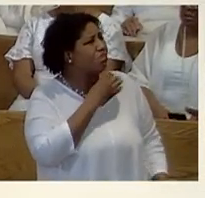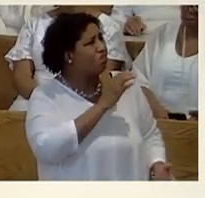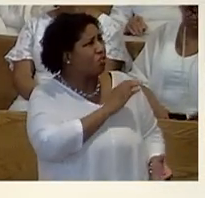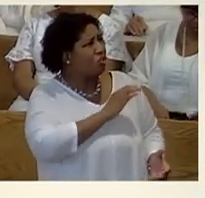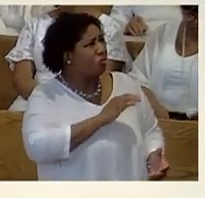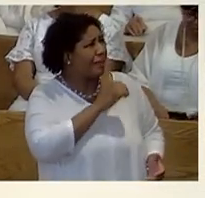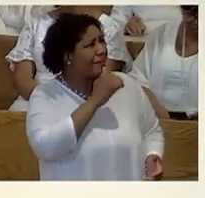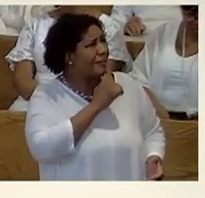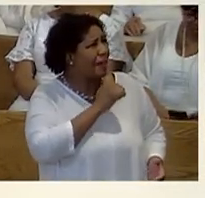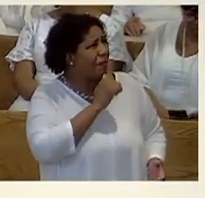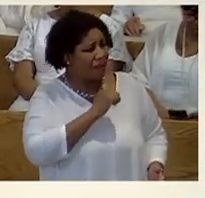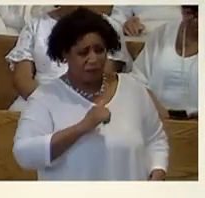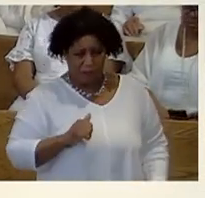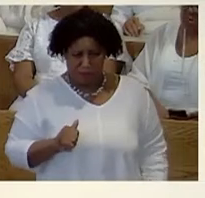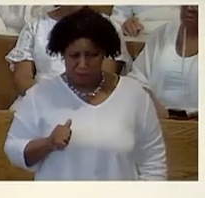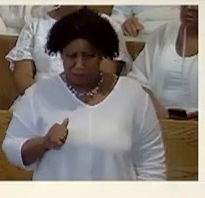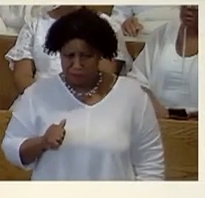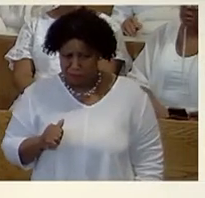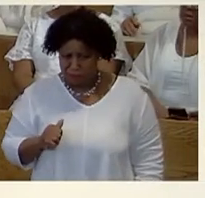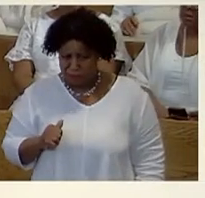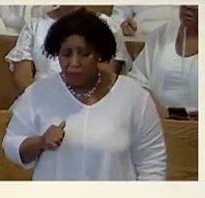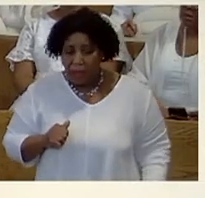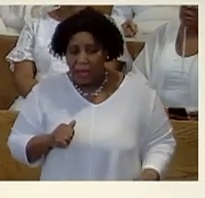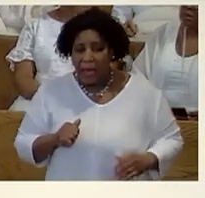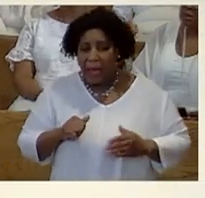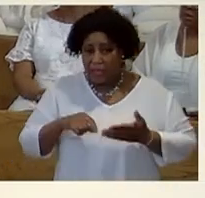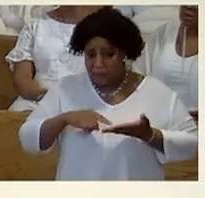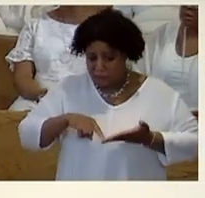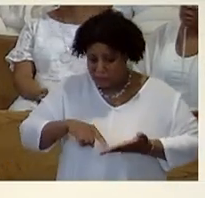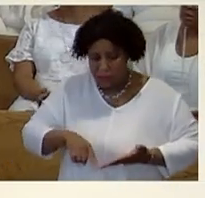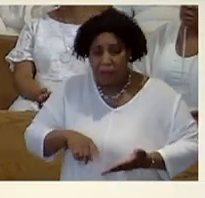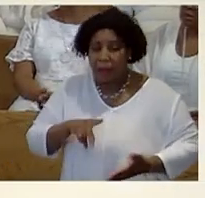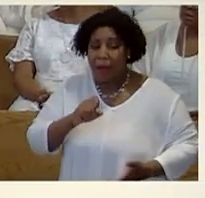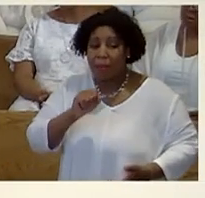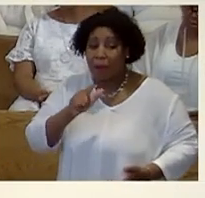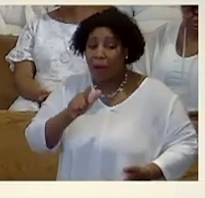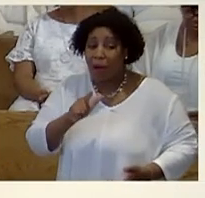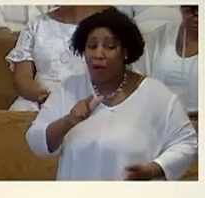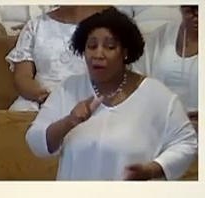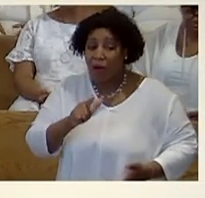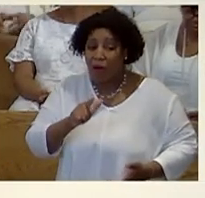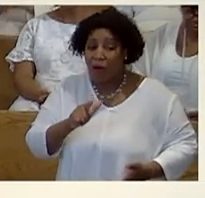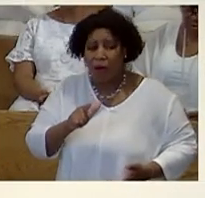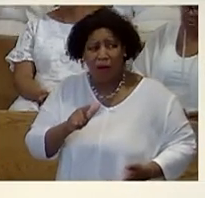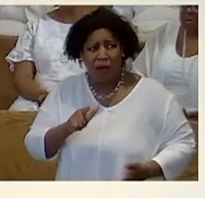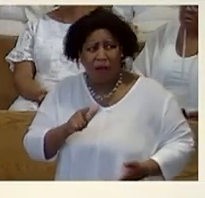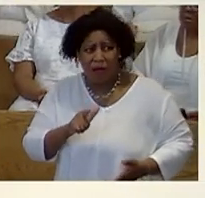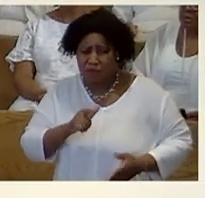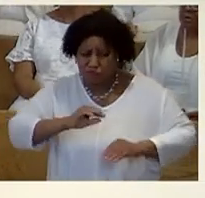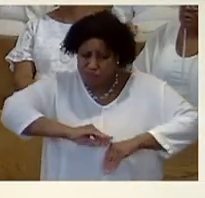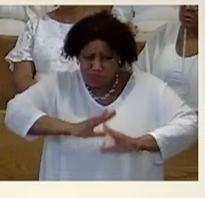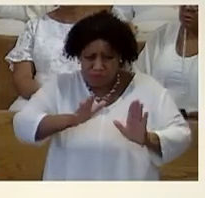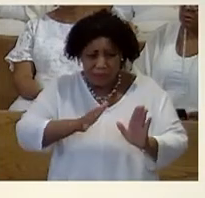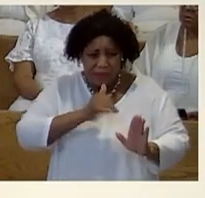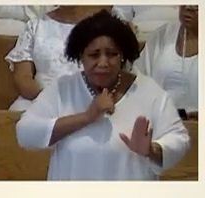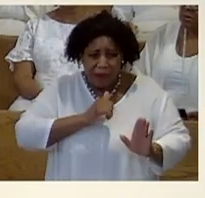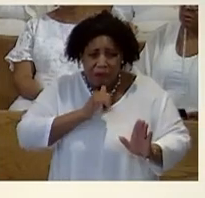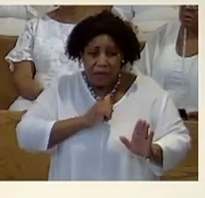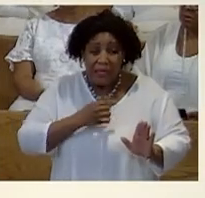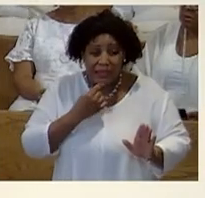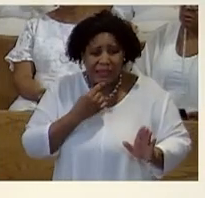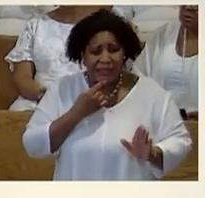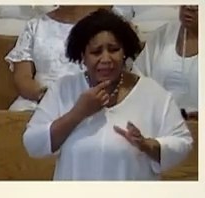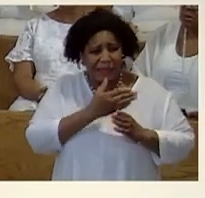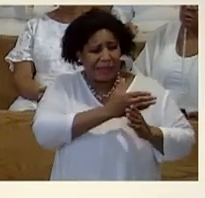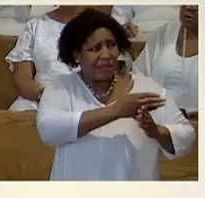so I had to go a little deeper, and I looked that thing up, because Paul doesn't shy away from the suffering. He wants to share